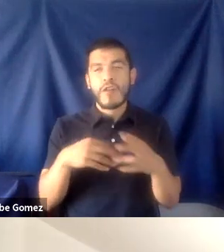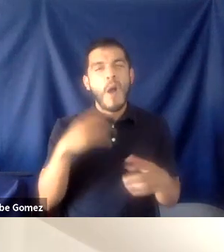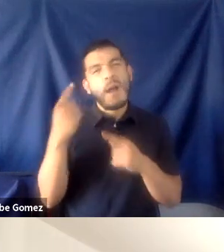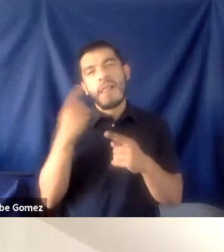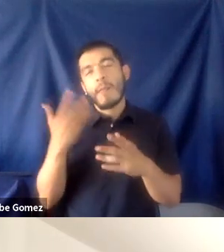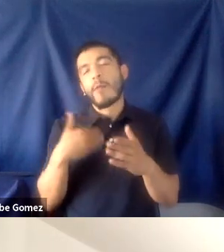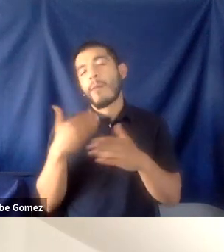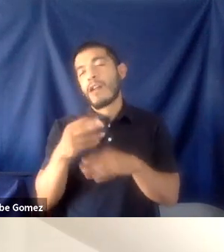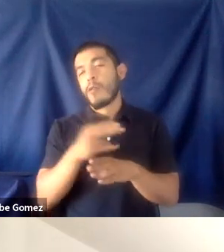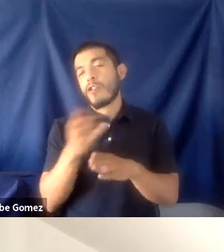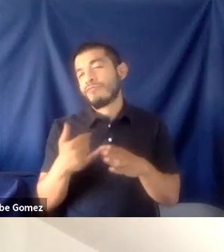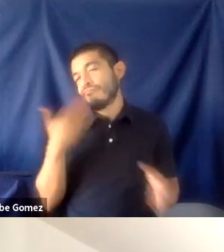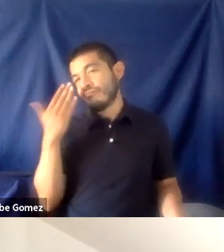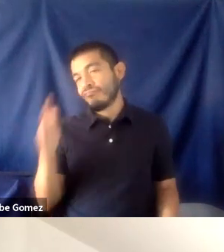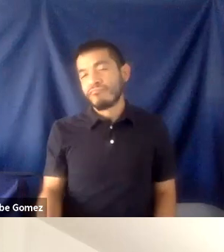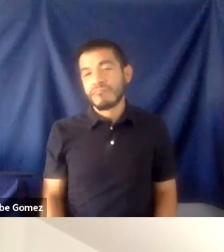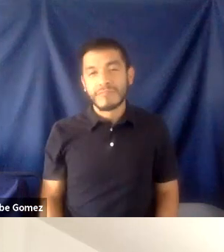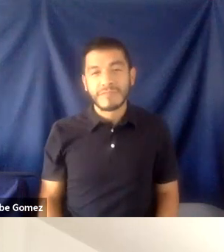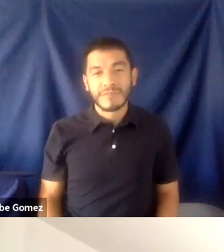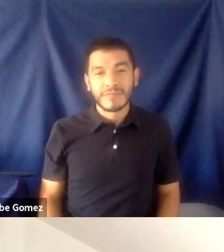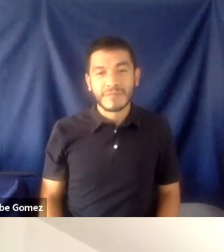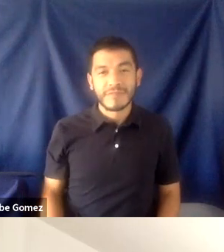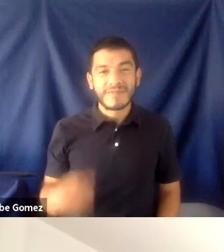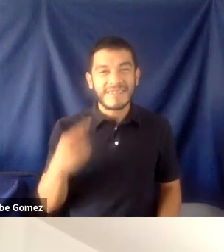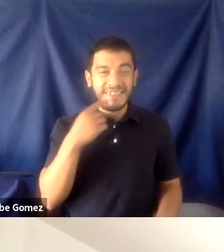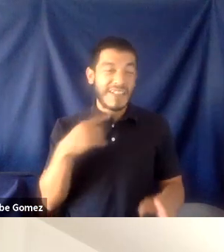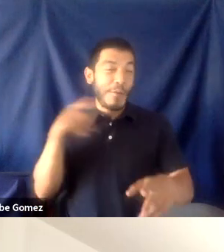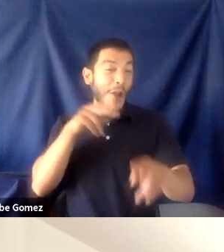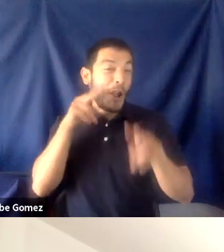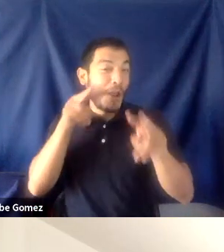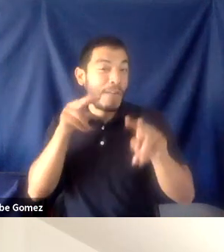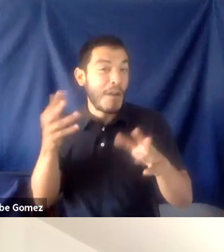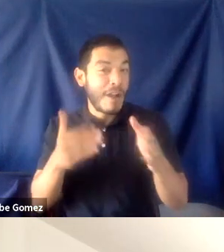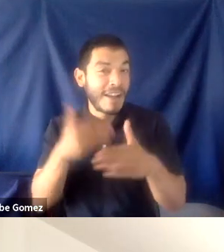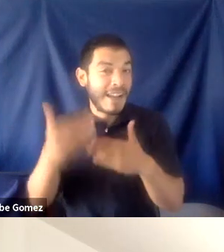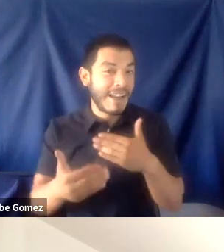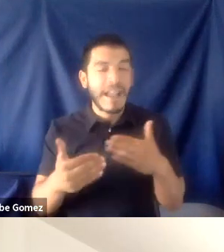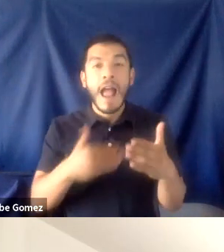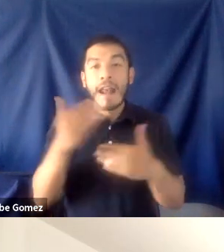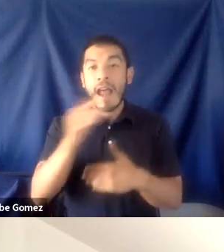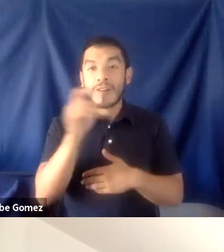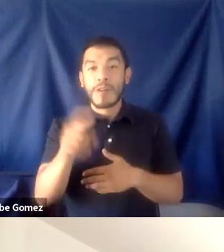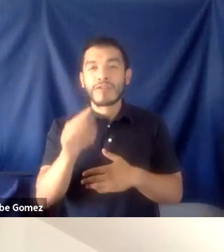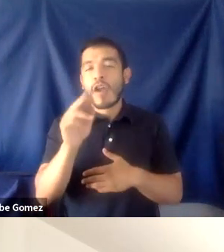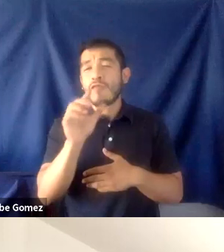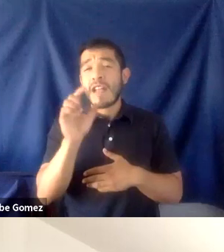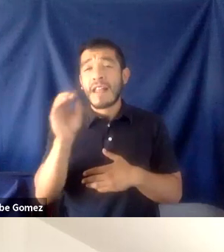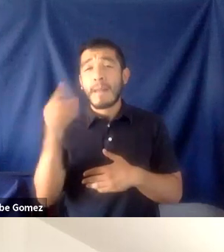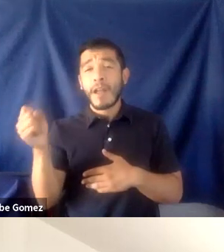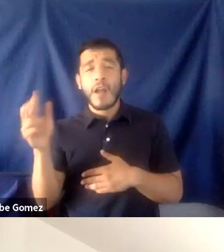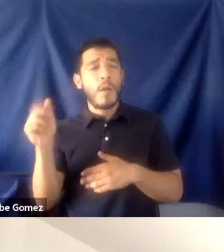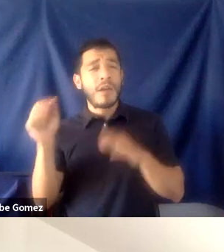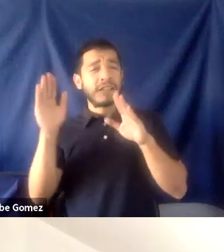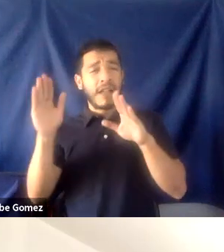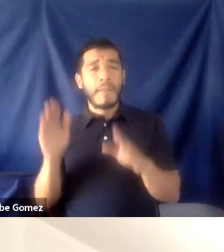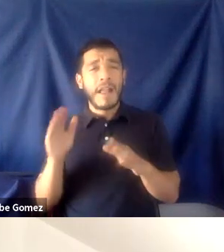be. We're all looking forward to what's next. Next question would be, Grace Lee Boggs was